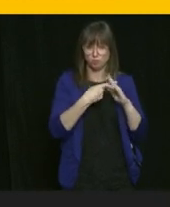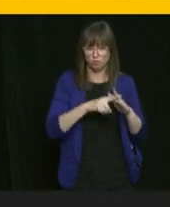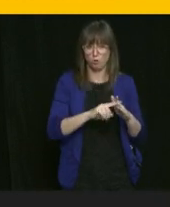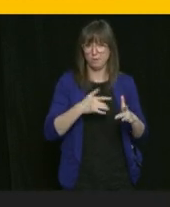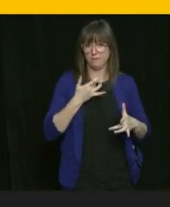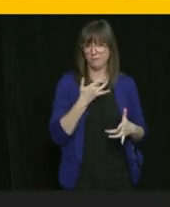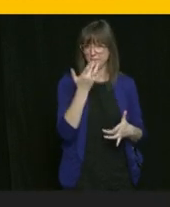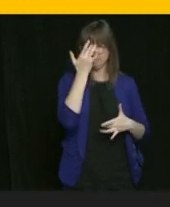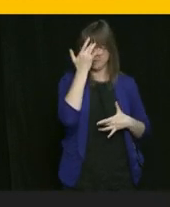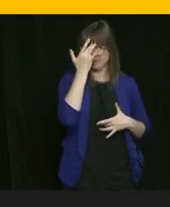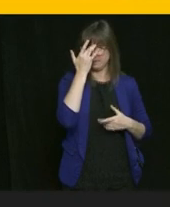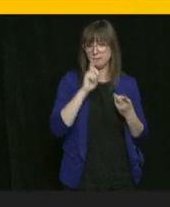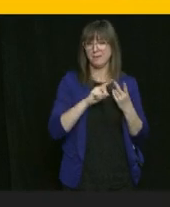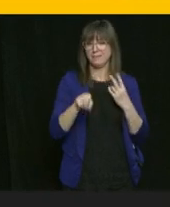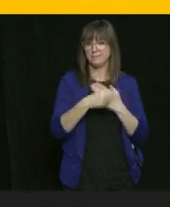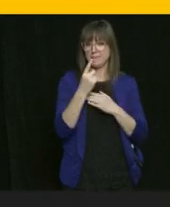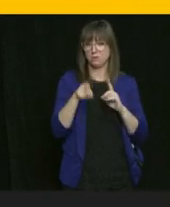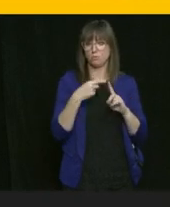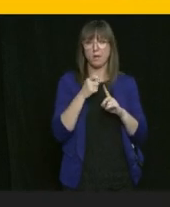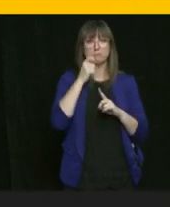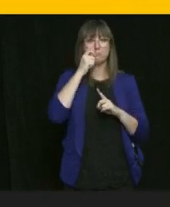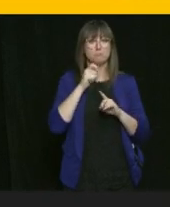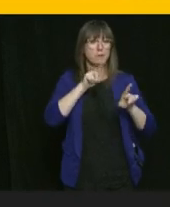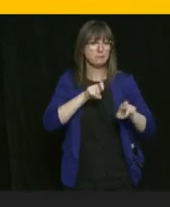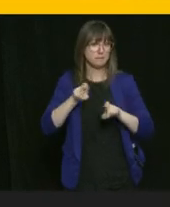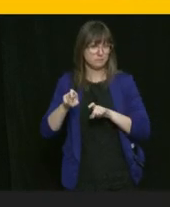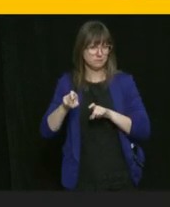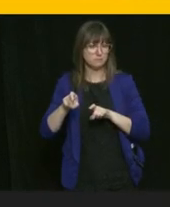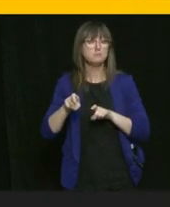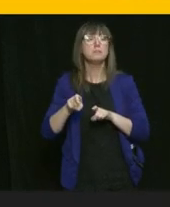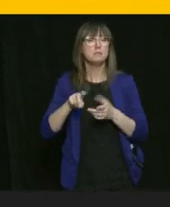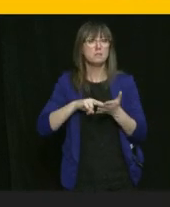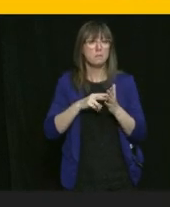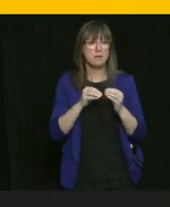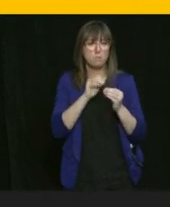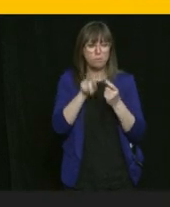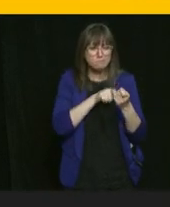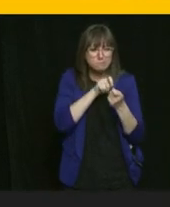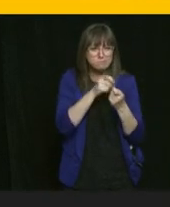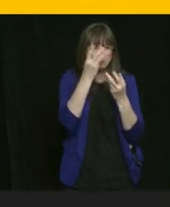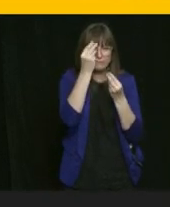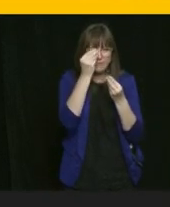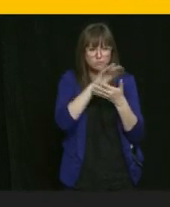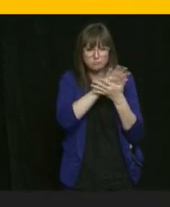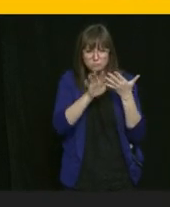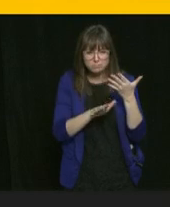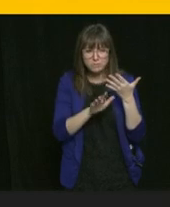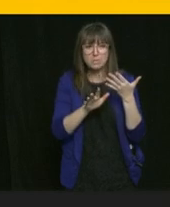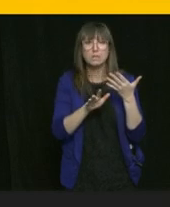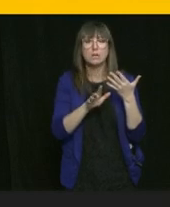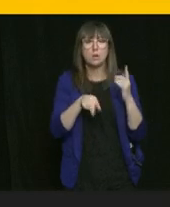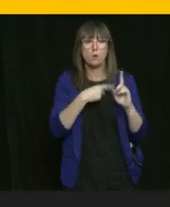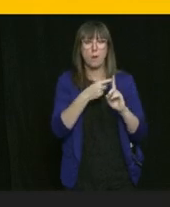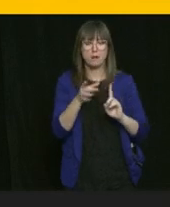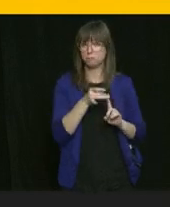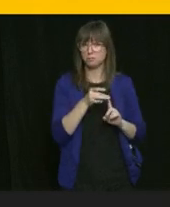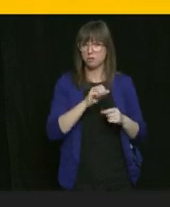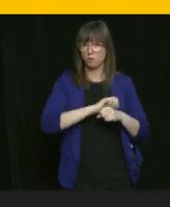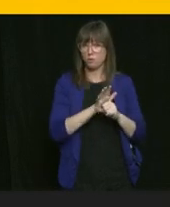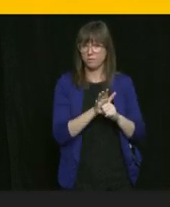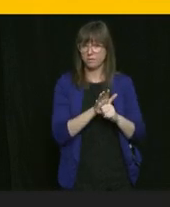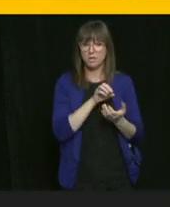get tested. This will provide even better information about when people may have been the most infectious, further